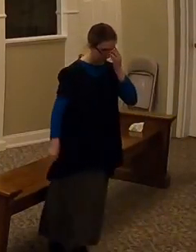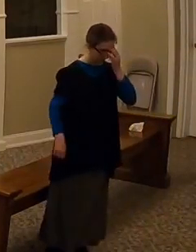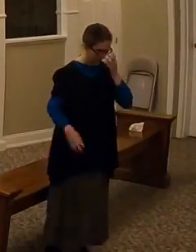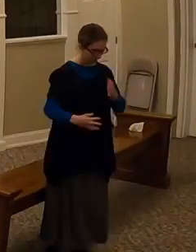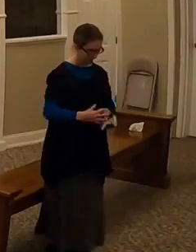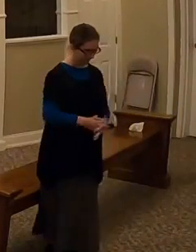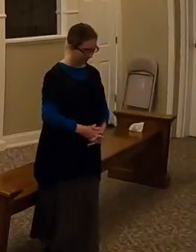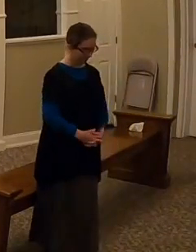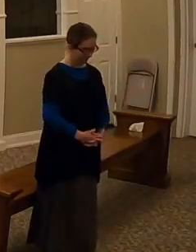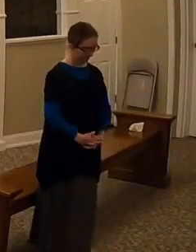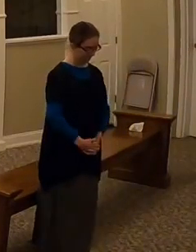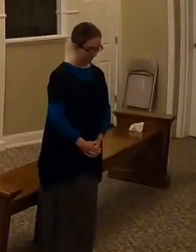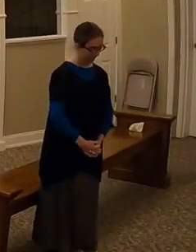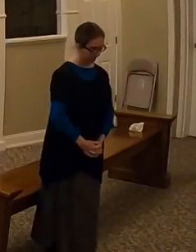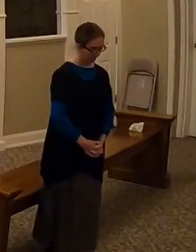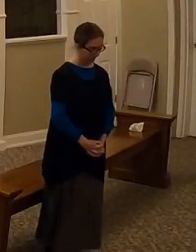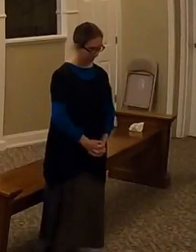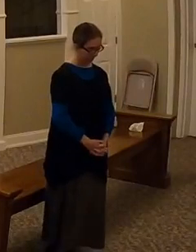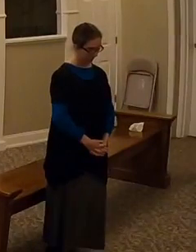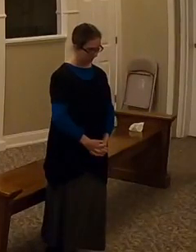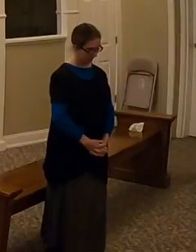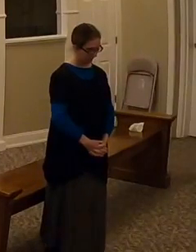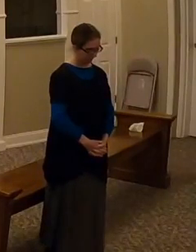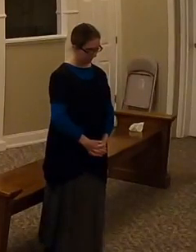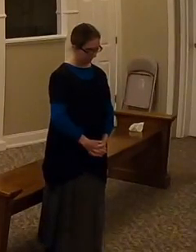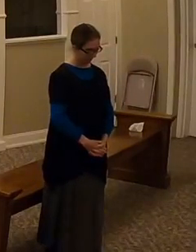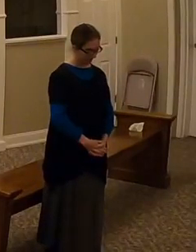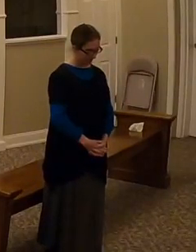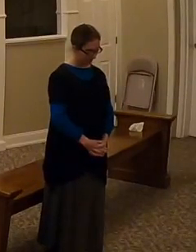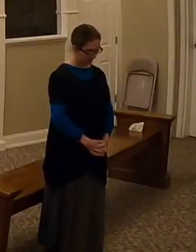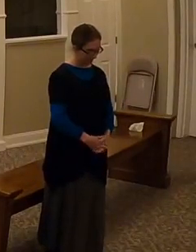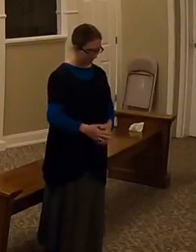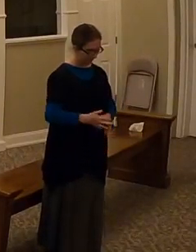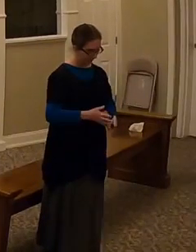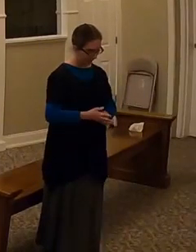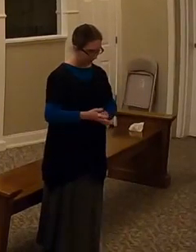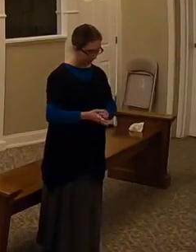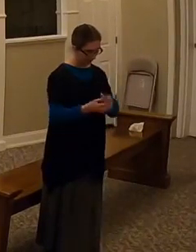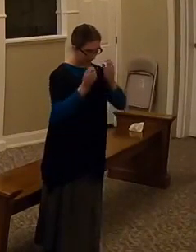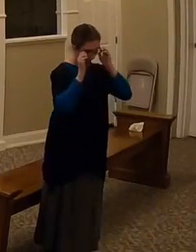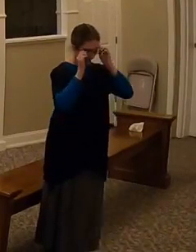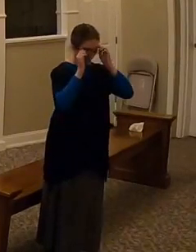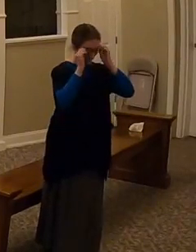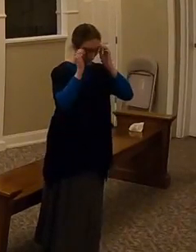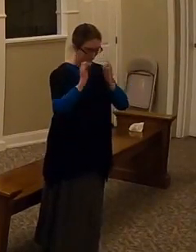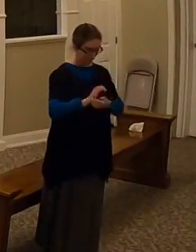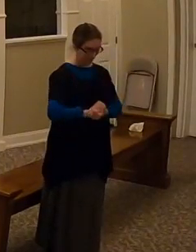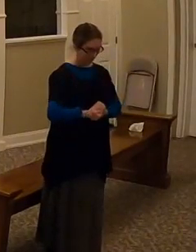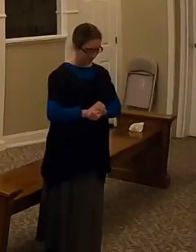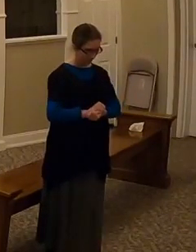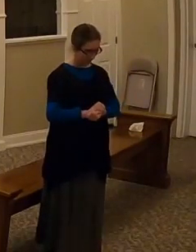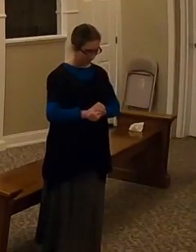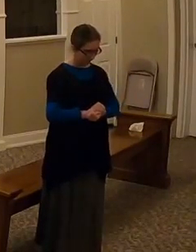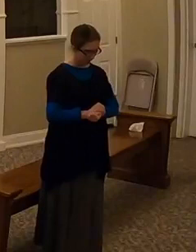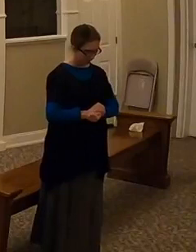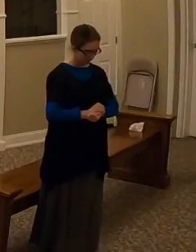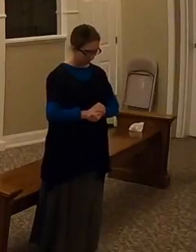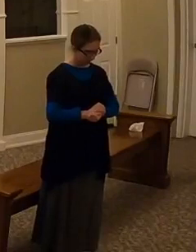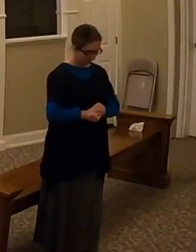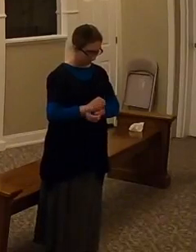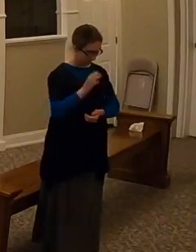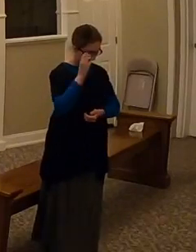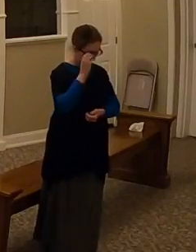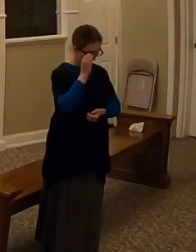you're holy, God. We want to be holy, God. We want to follow after you, Lord, in holiness, in purity,